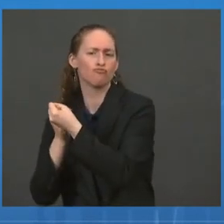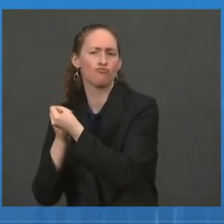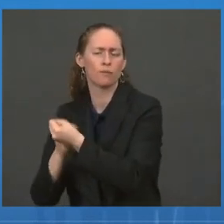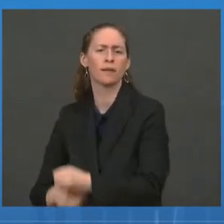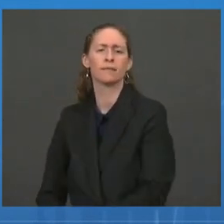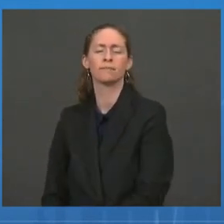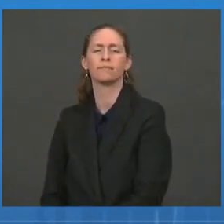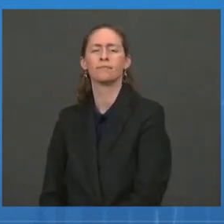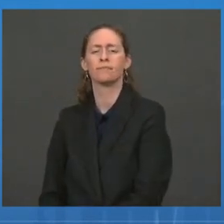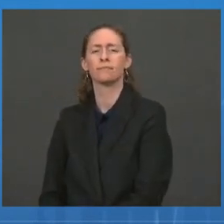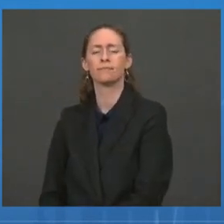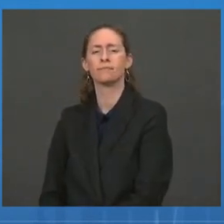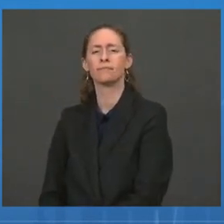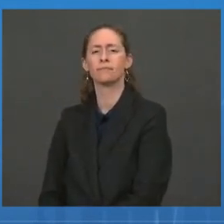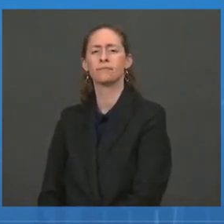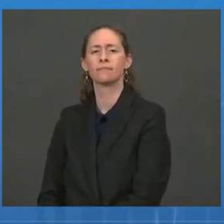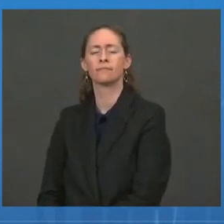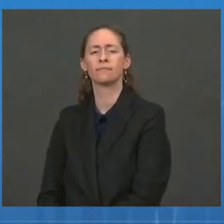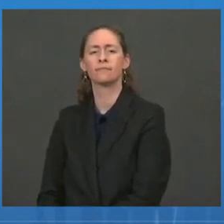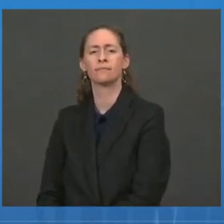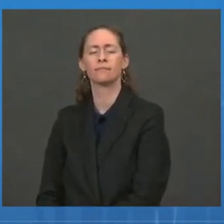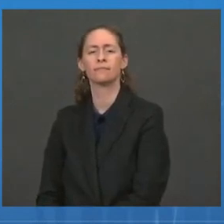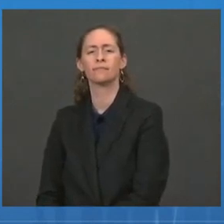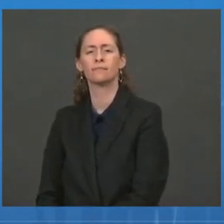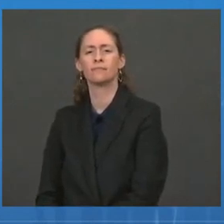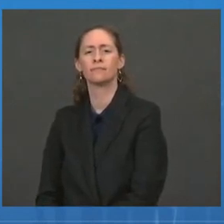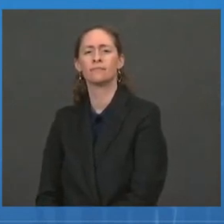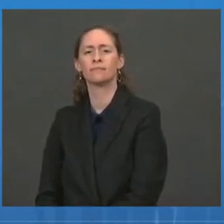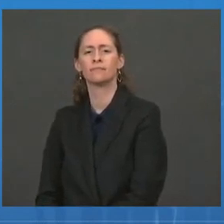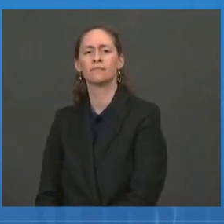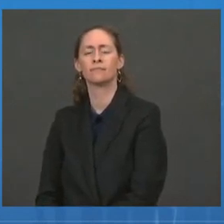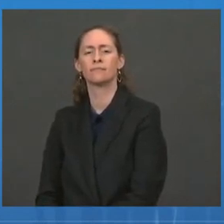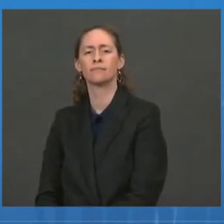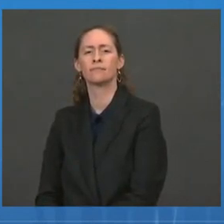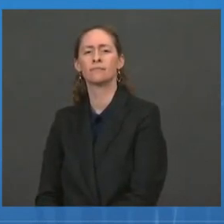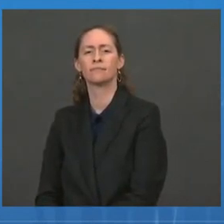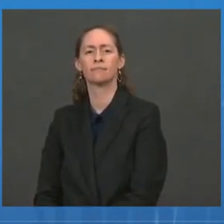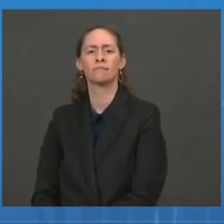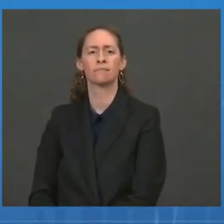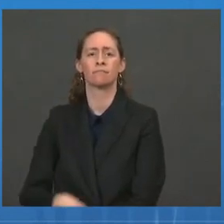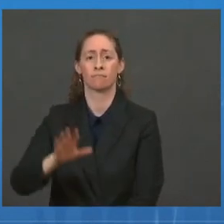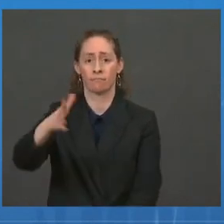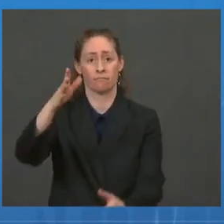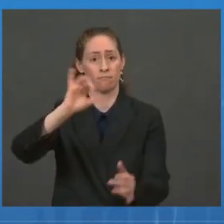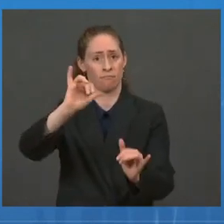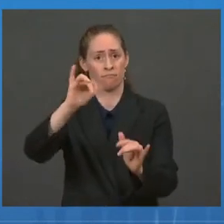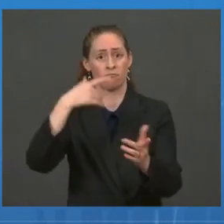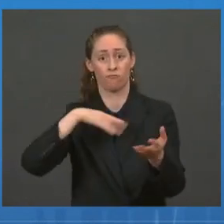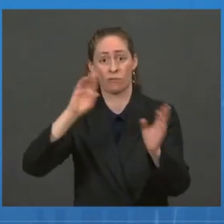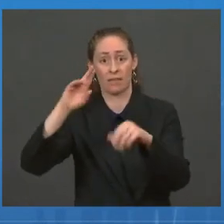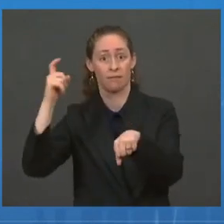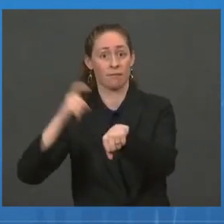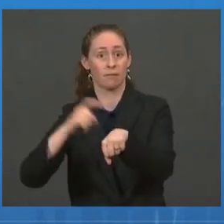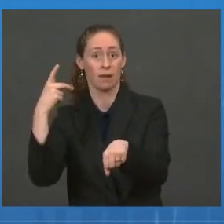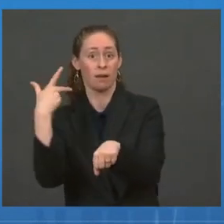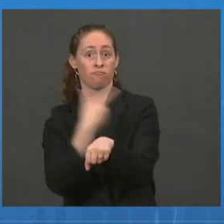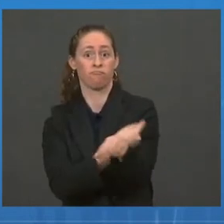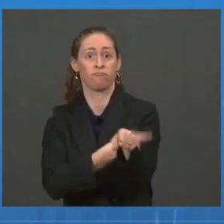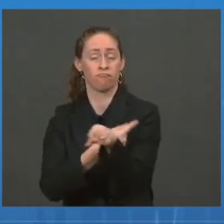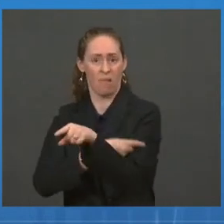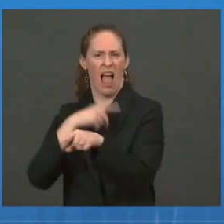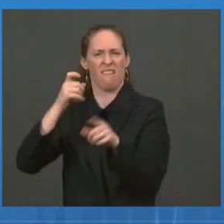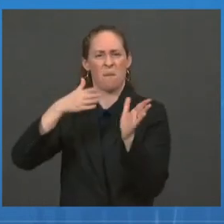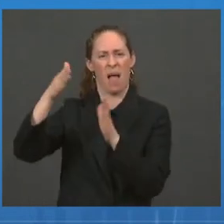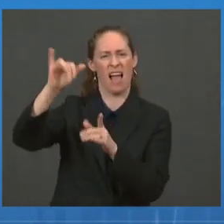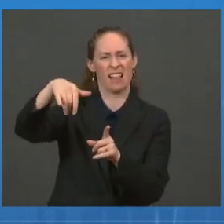how to do that given the experience we've had of the last year and that is lessons learned about how we deploy the federal pharmacy program set up